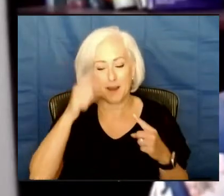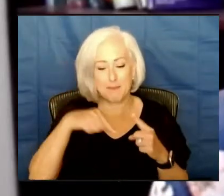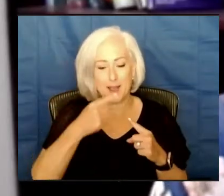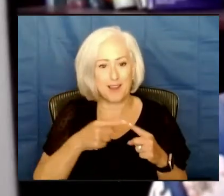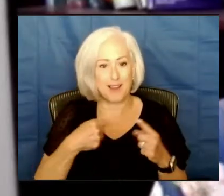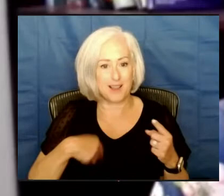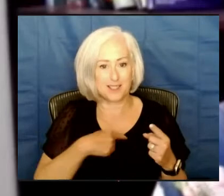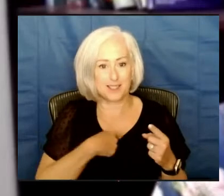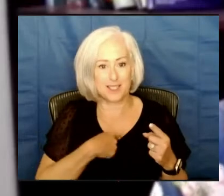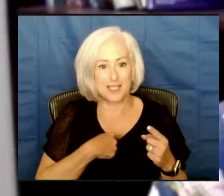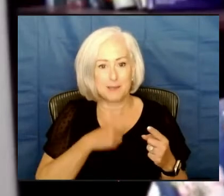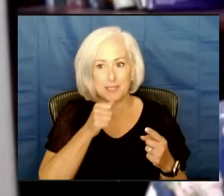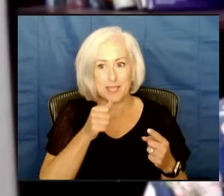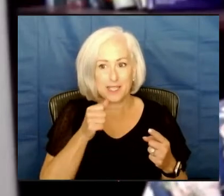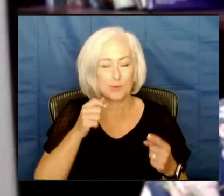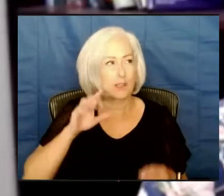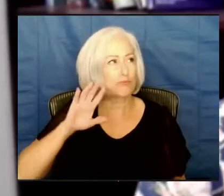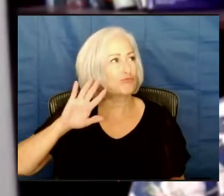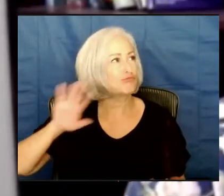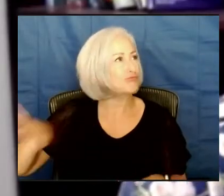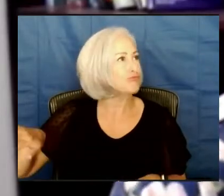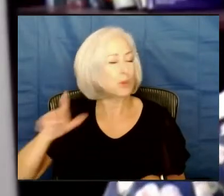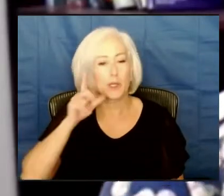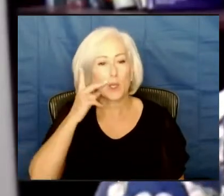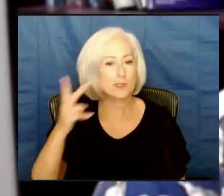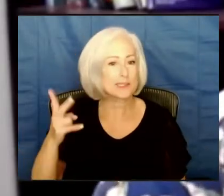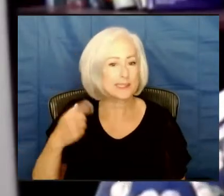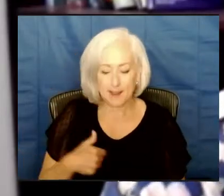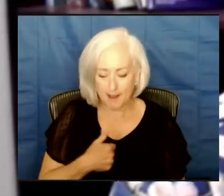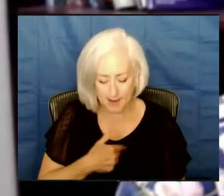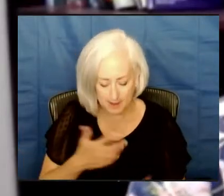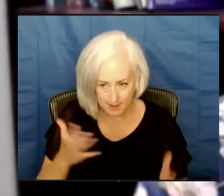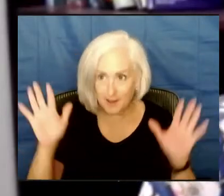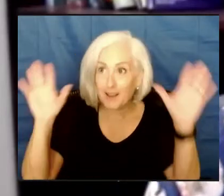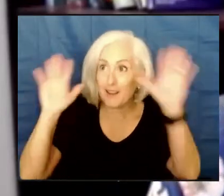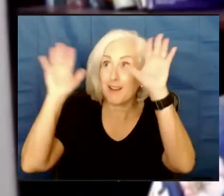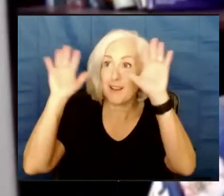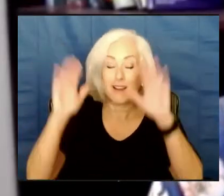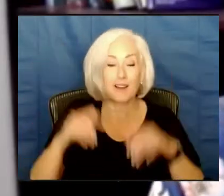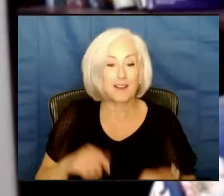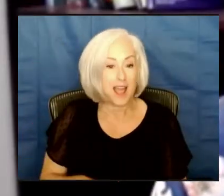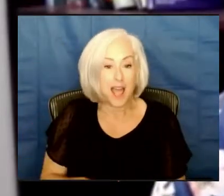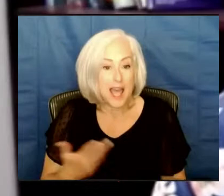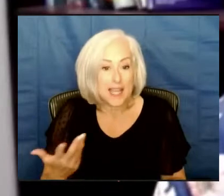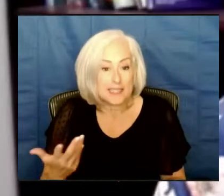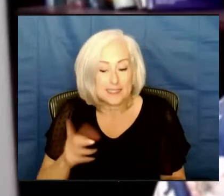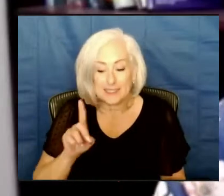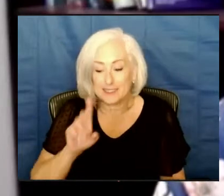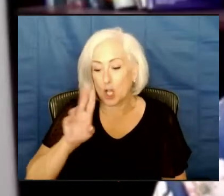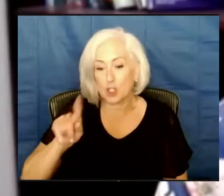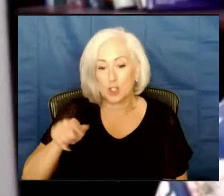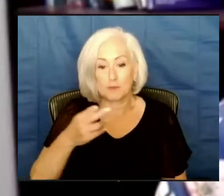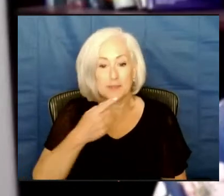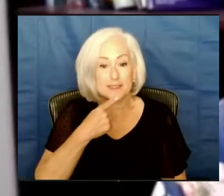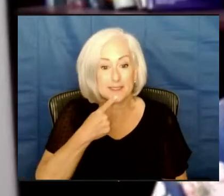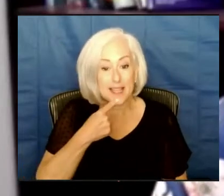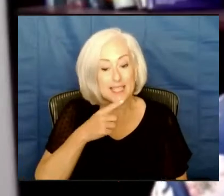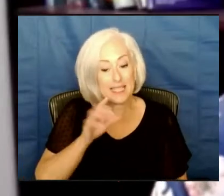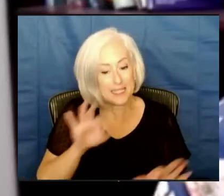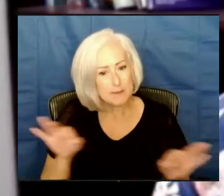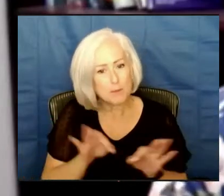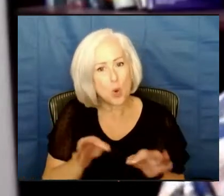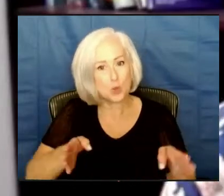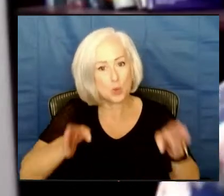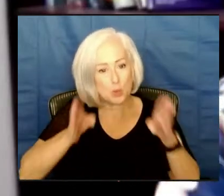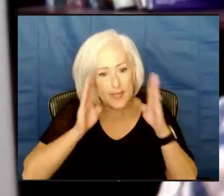because we're not seen, because we're not heard. And so, like Dr. Smith said, it's really important to make sure that you are paying attention to